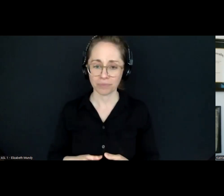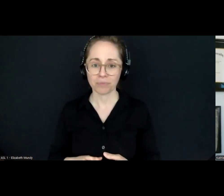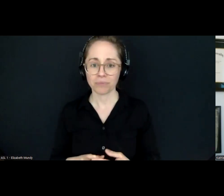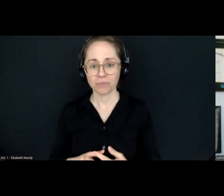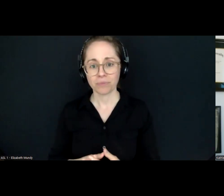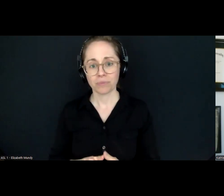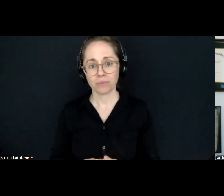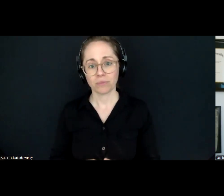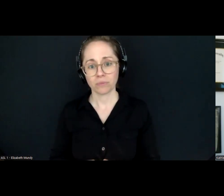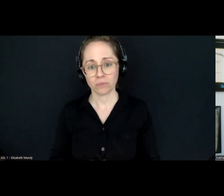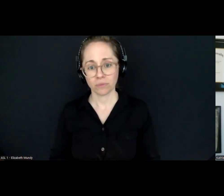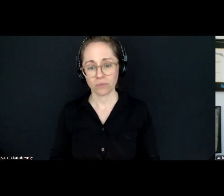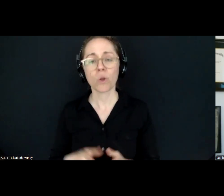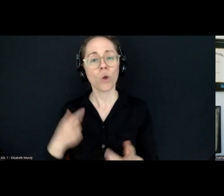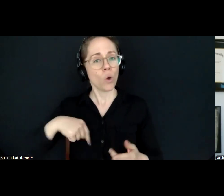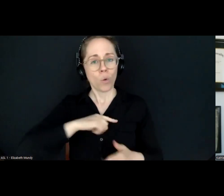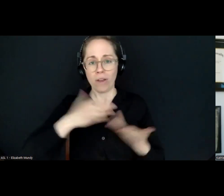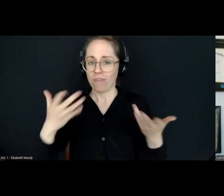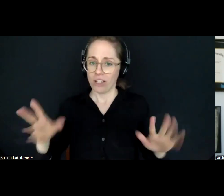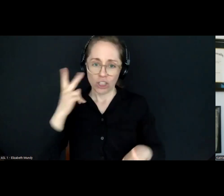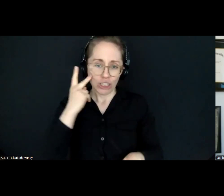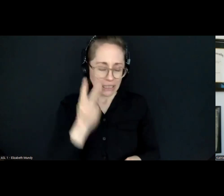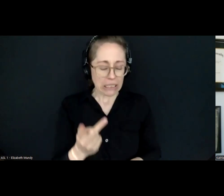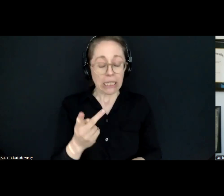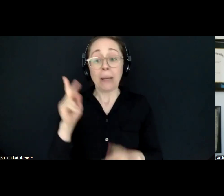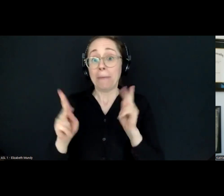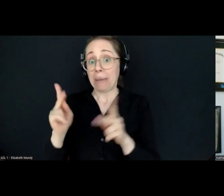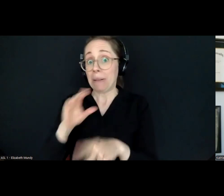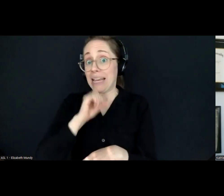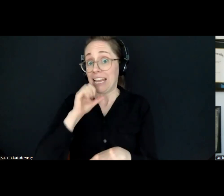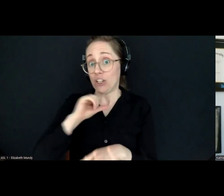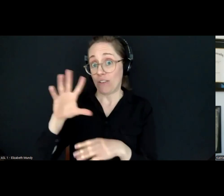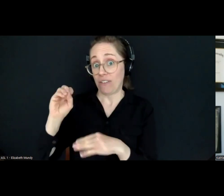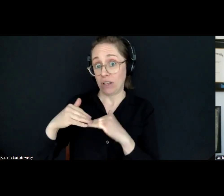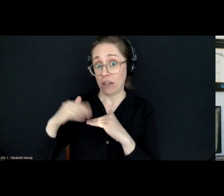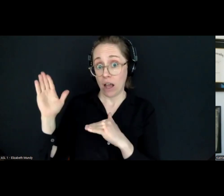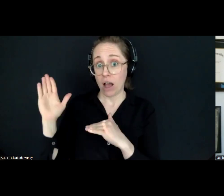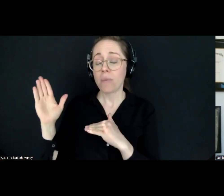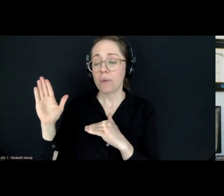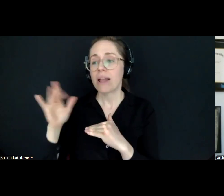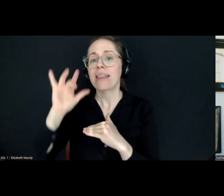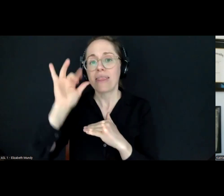repeat this, that homelessness for people 50 and older is the largest growing segment of